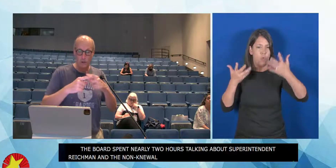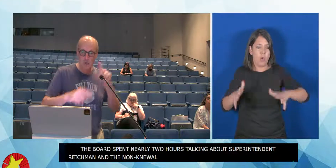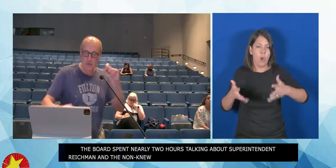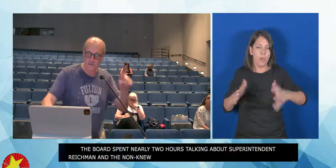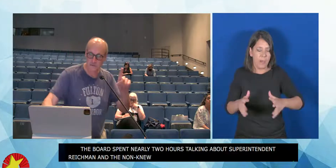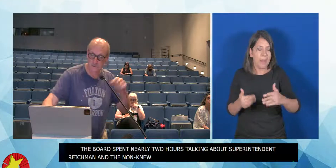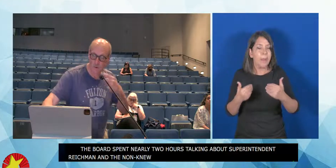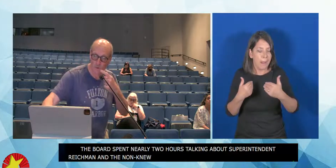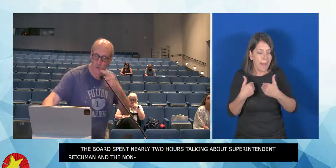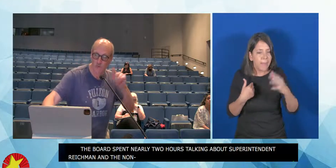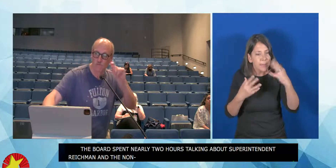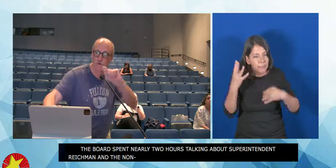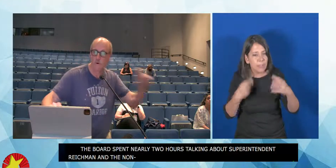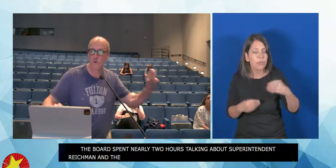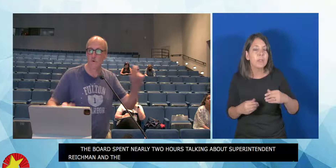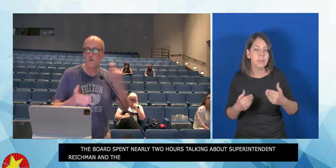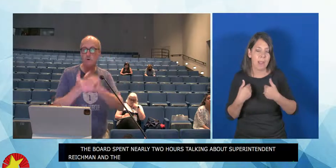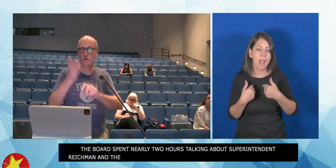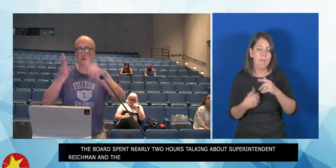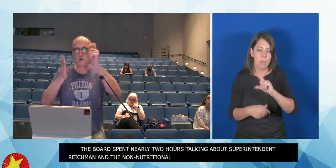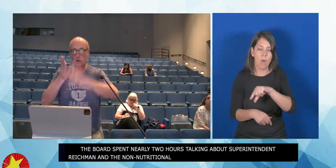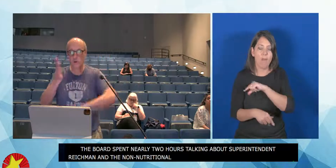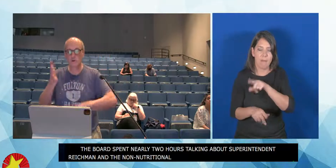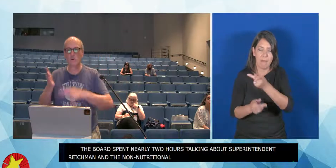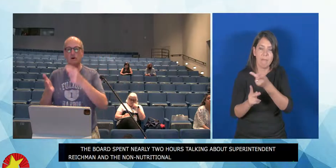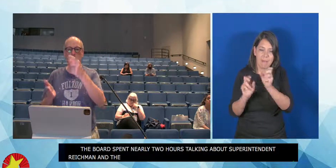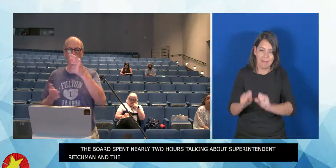and the qualification to make that decision.